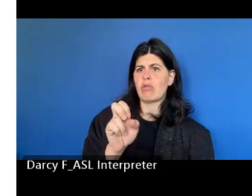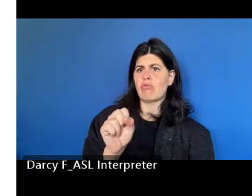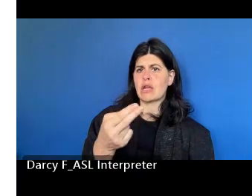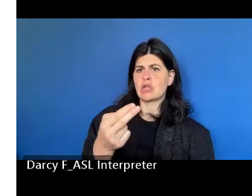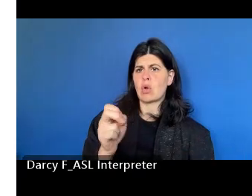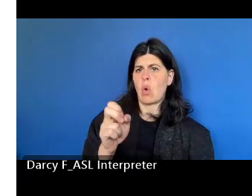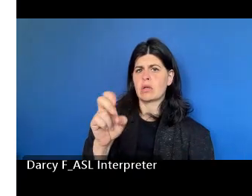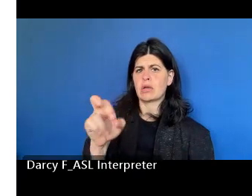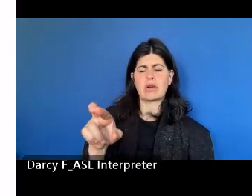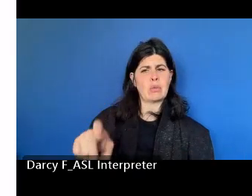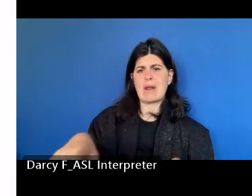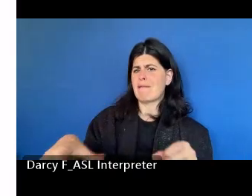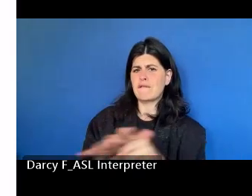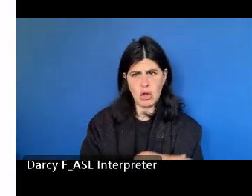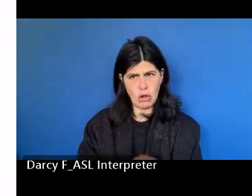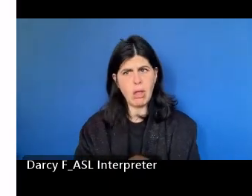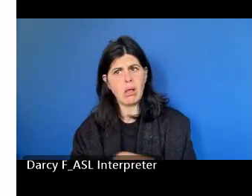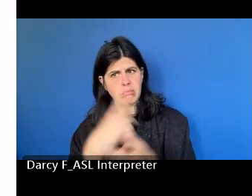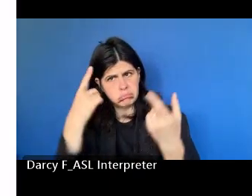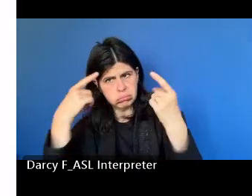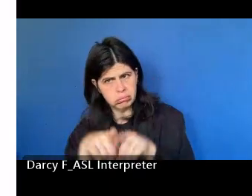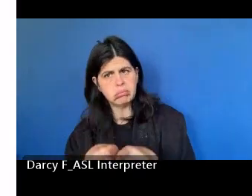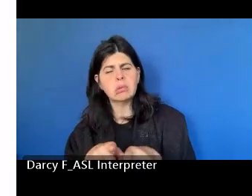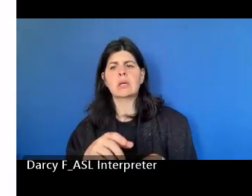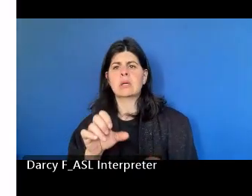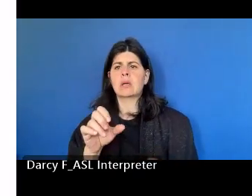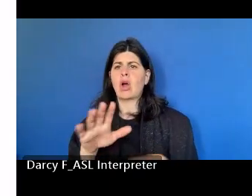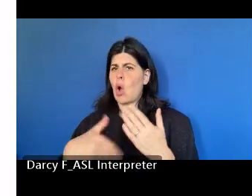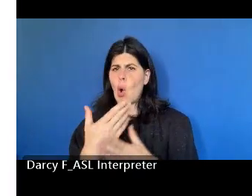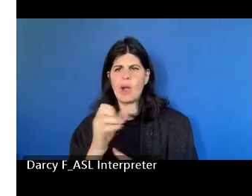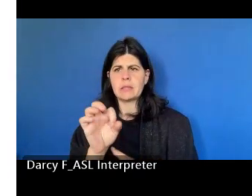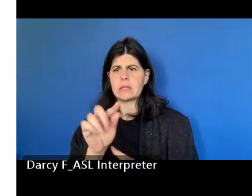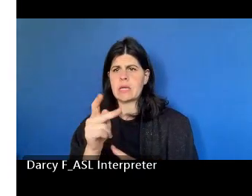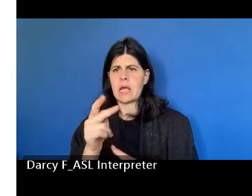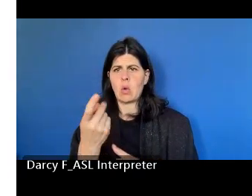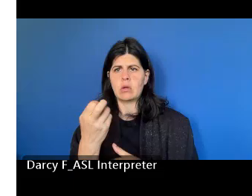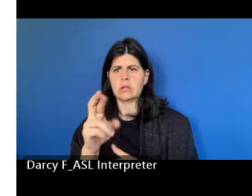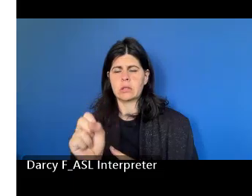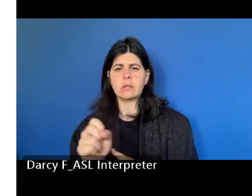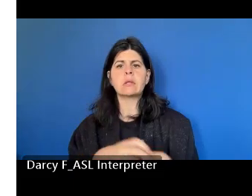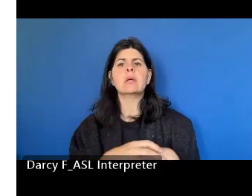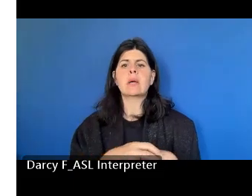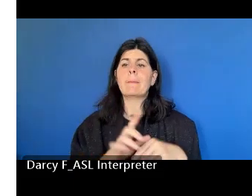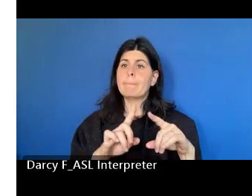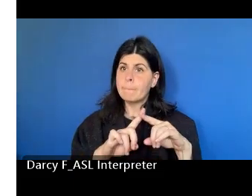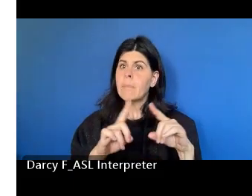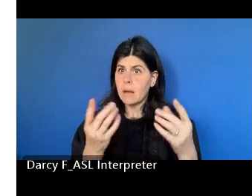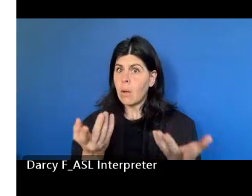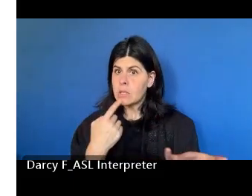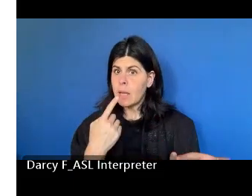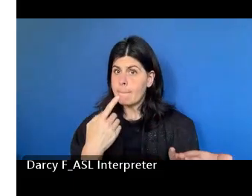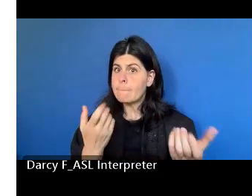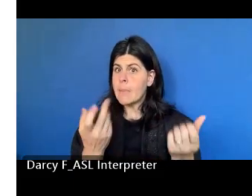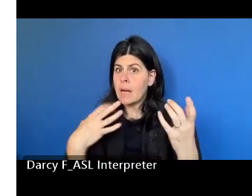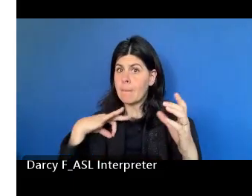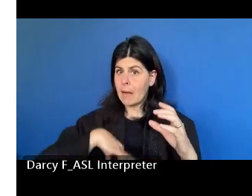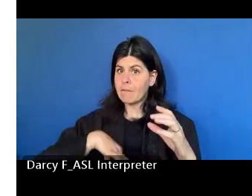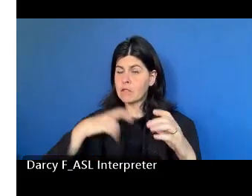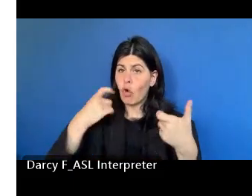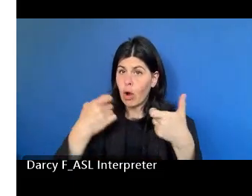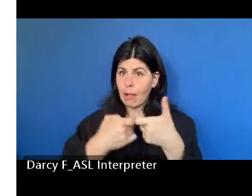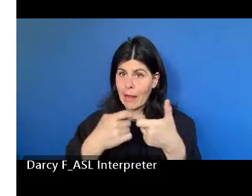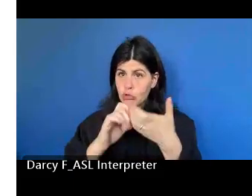stakeholder buy-in. But I do want to just mention that, there are many benefits to electrification, and there is the potential to have a lower